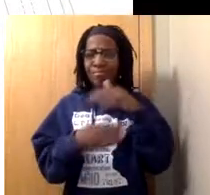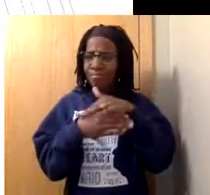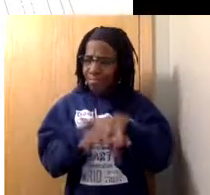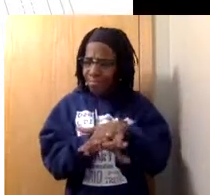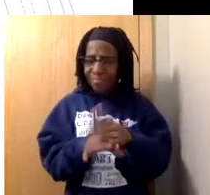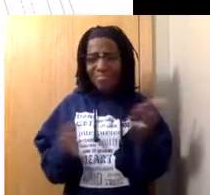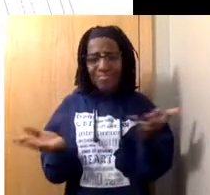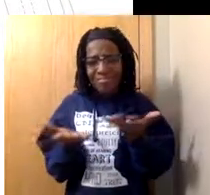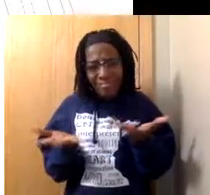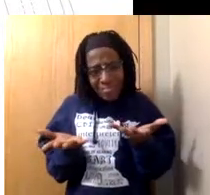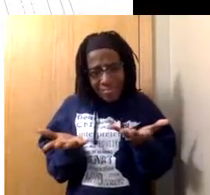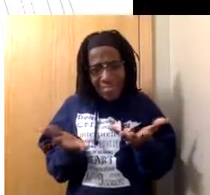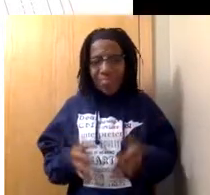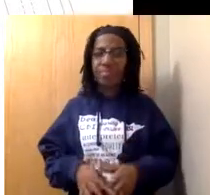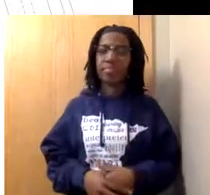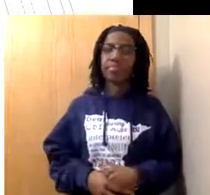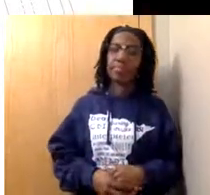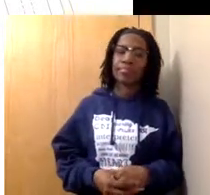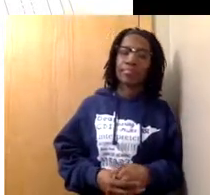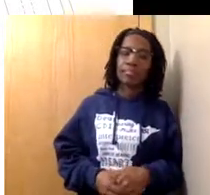that?